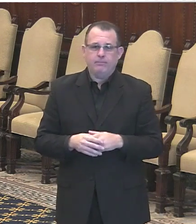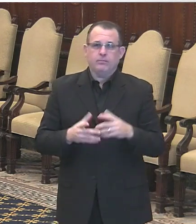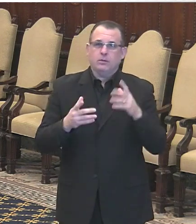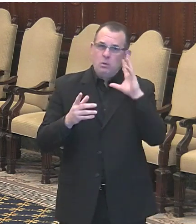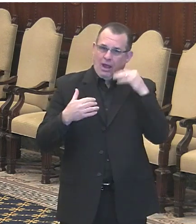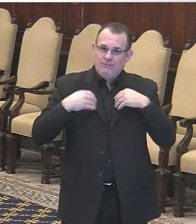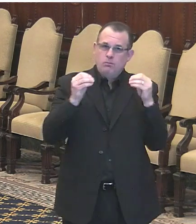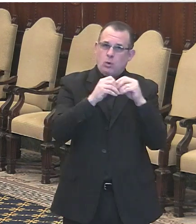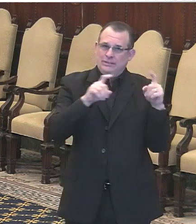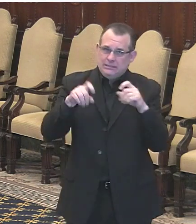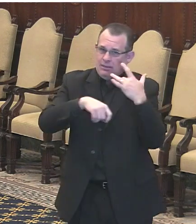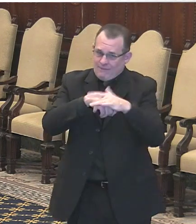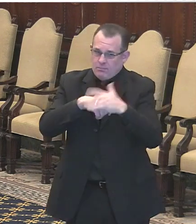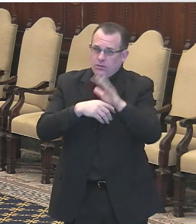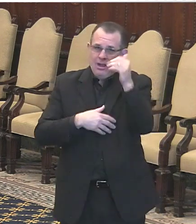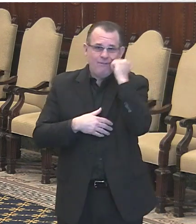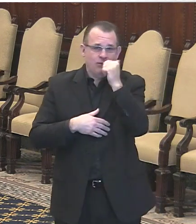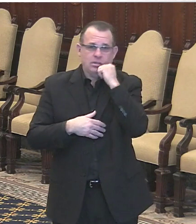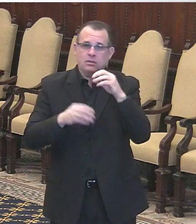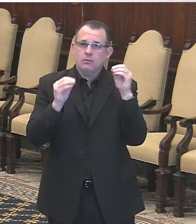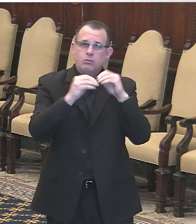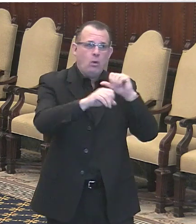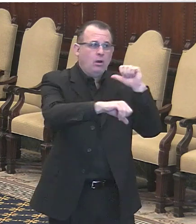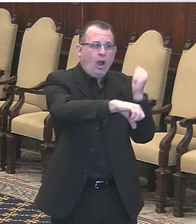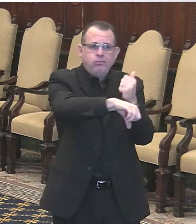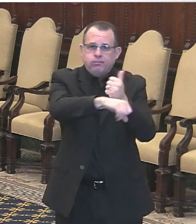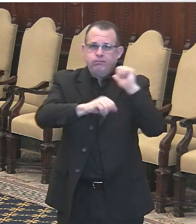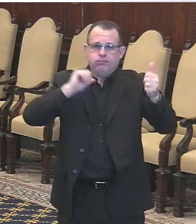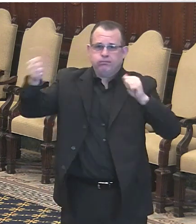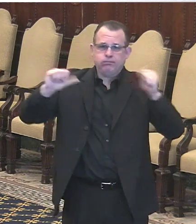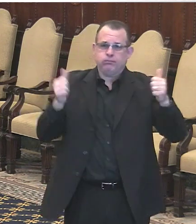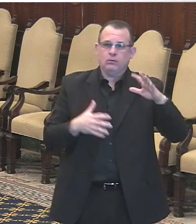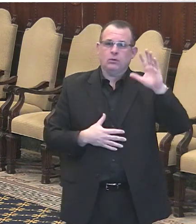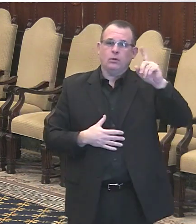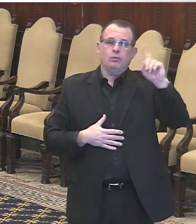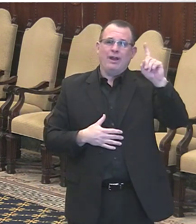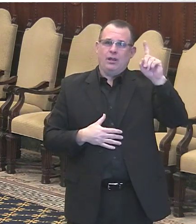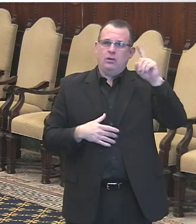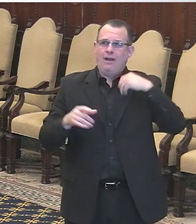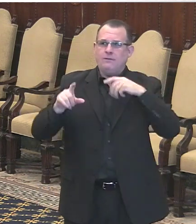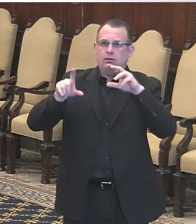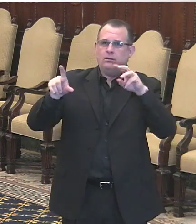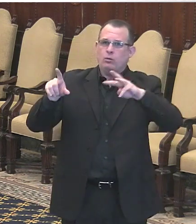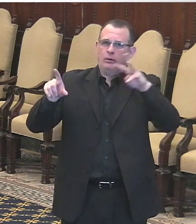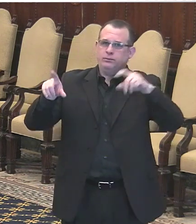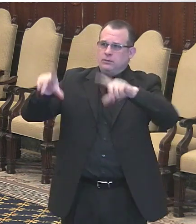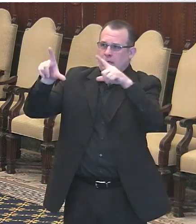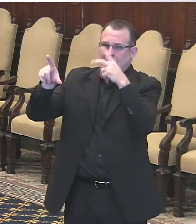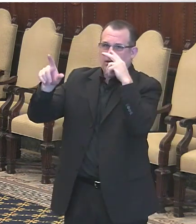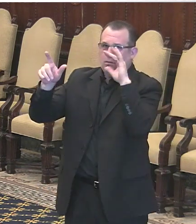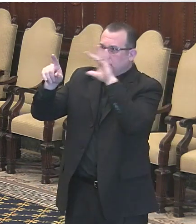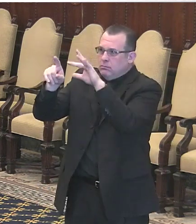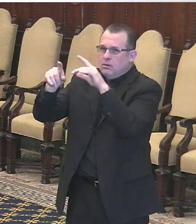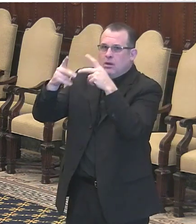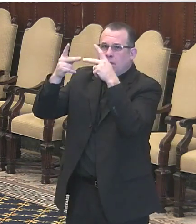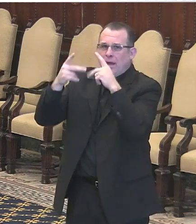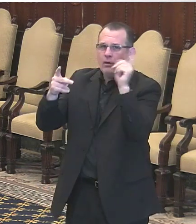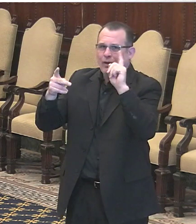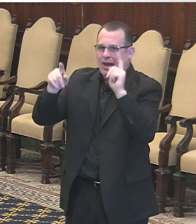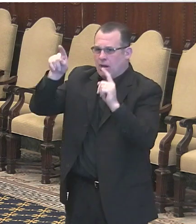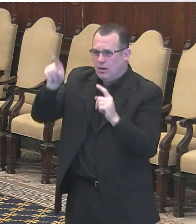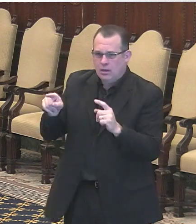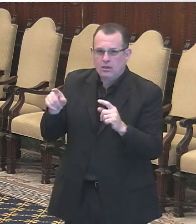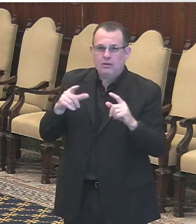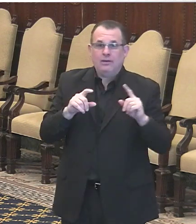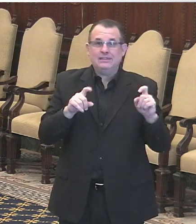have new sites that are opening up. Just go to our website. There's a long list of sites that are available with phone numbers. If you want to be tested, this testing is for anybody who